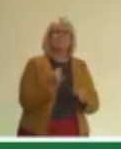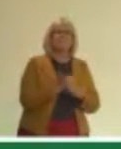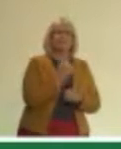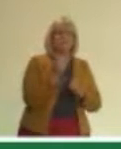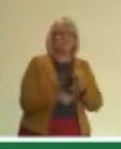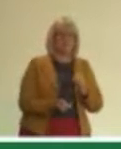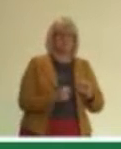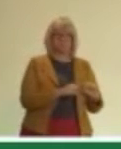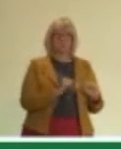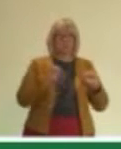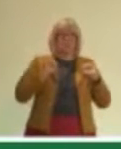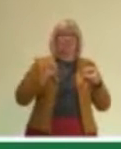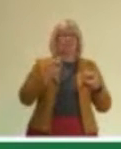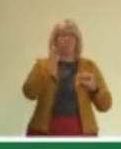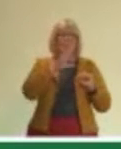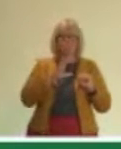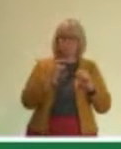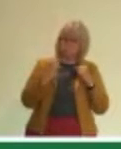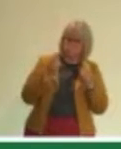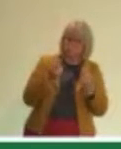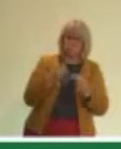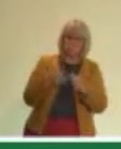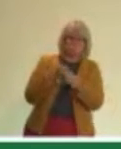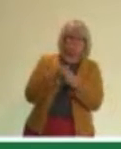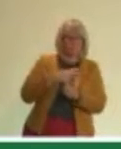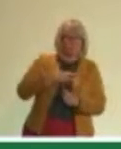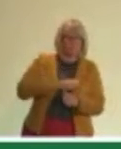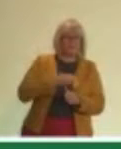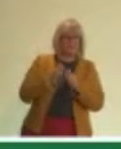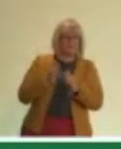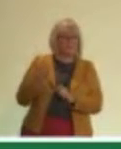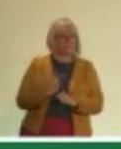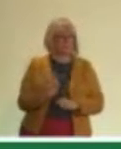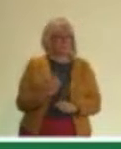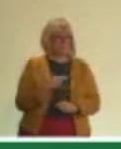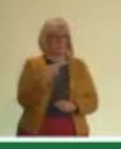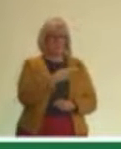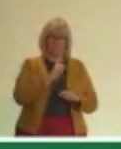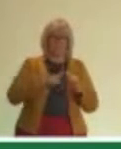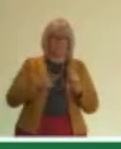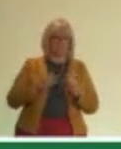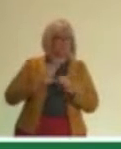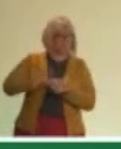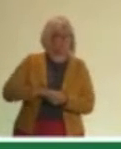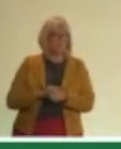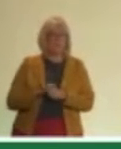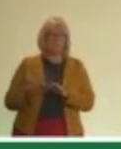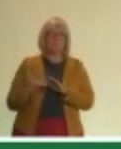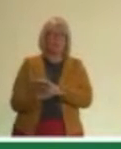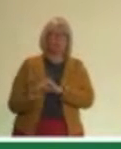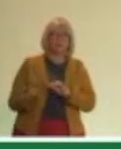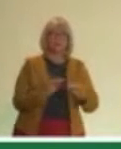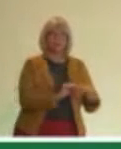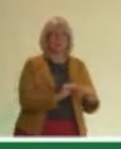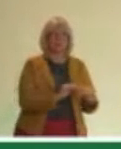of sharing positive stories about migration, they're more focused on cracking down on migration. What is the point of this Labour